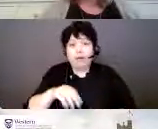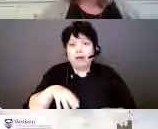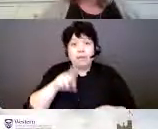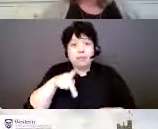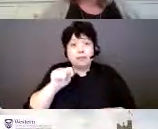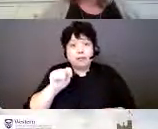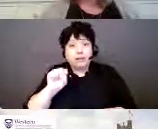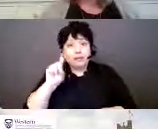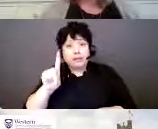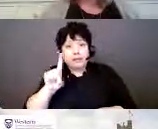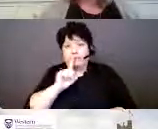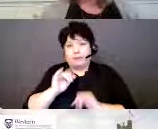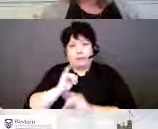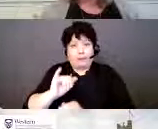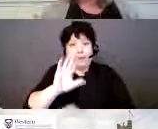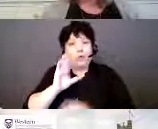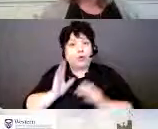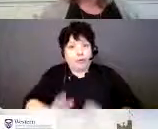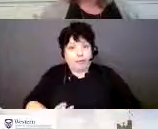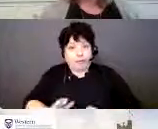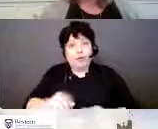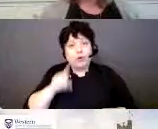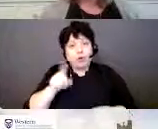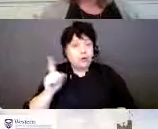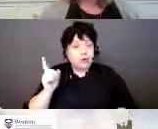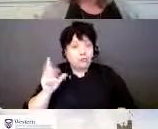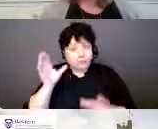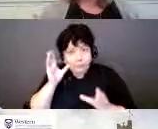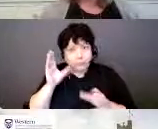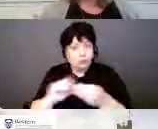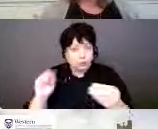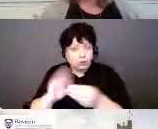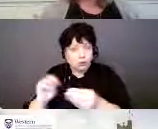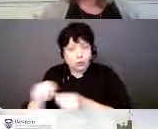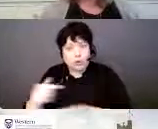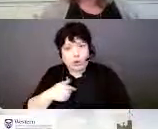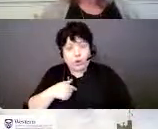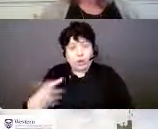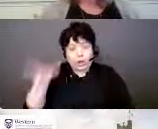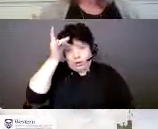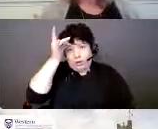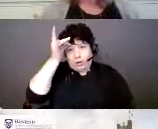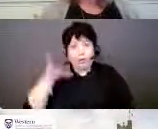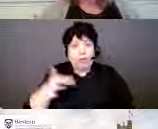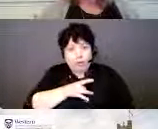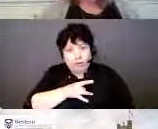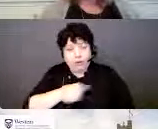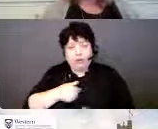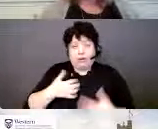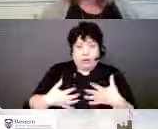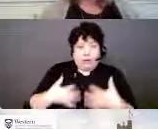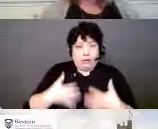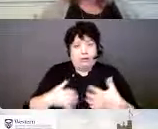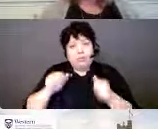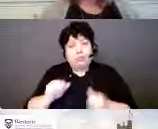clients do. So as you hear the stories and take them in, they will impact you in a variety of ways, and you'll have trauma